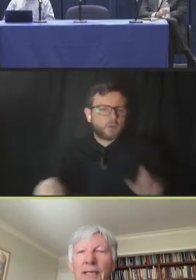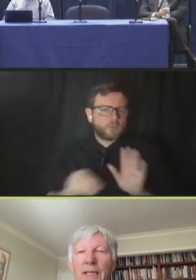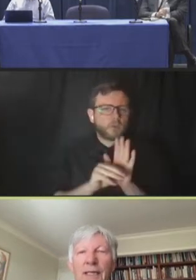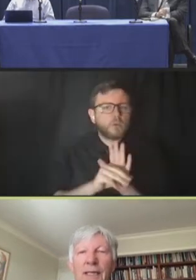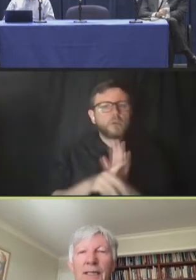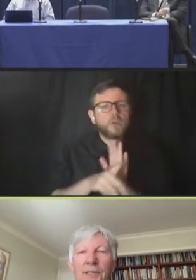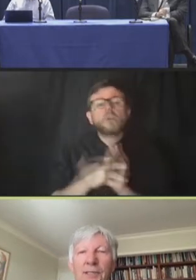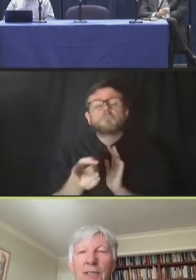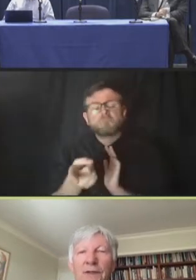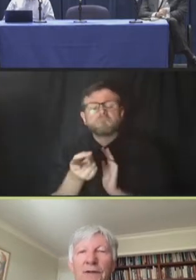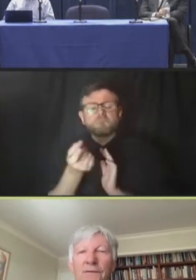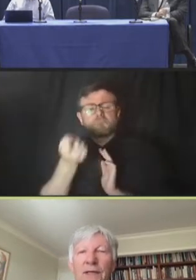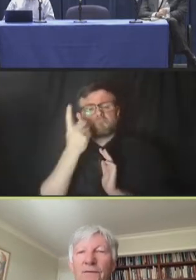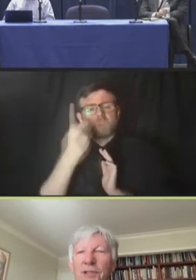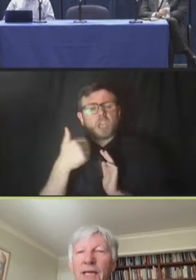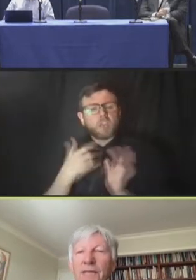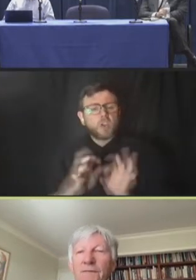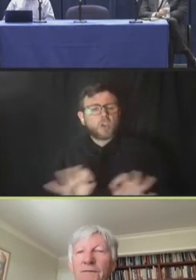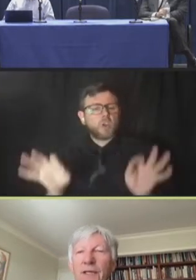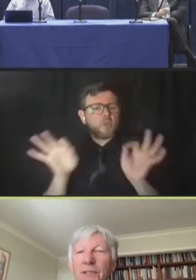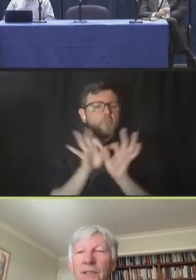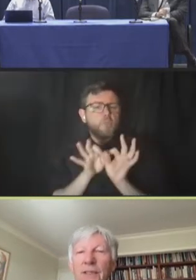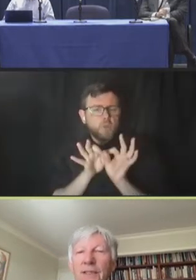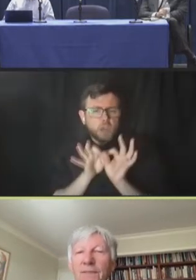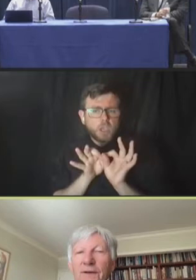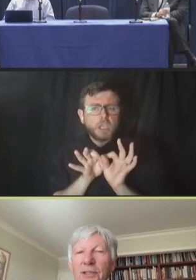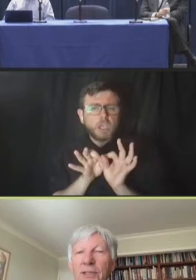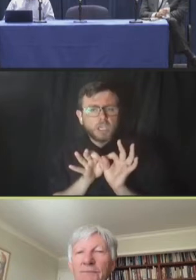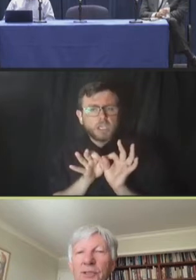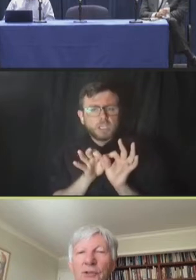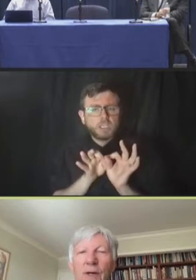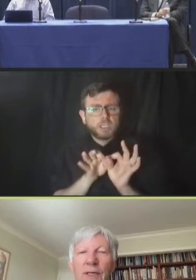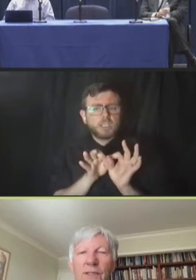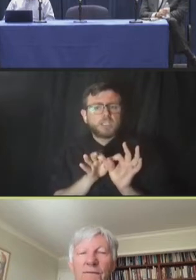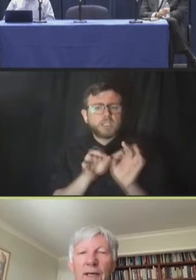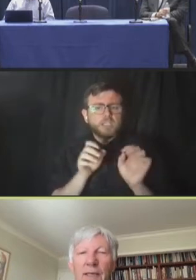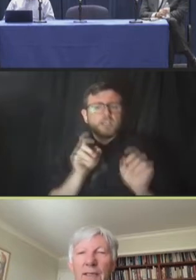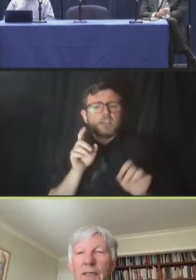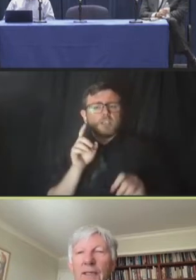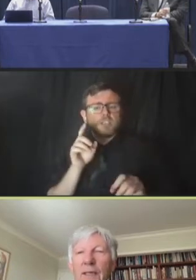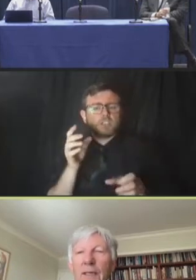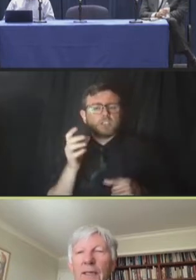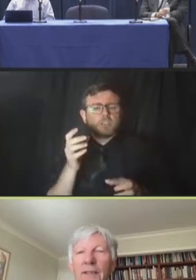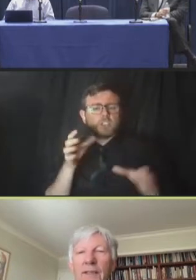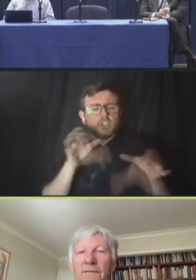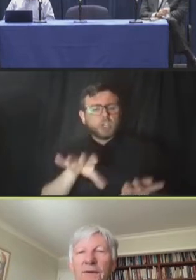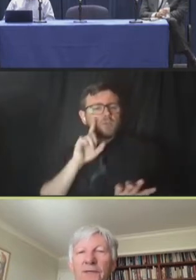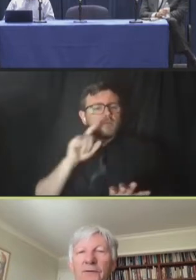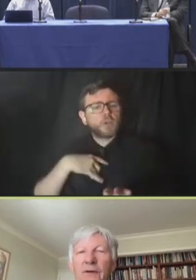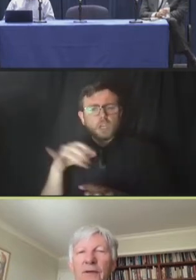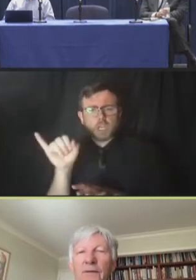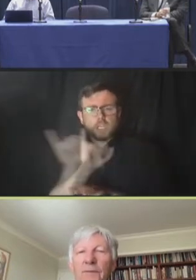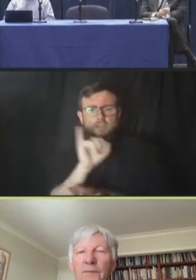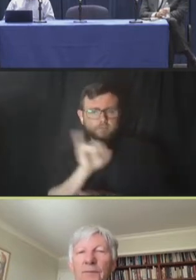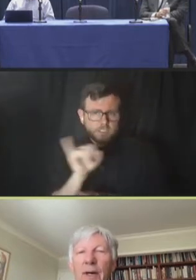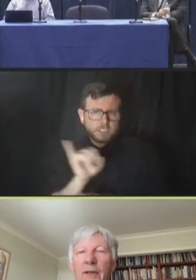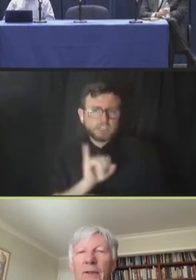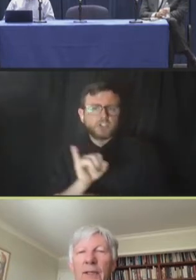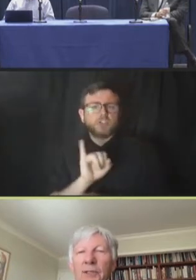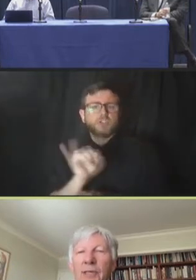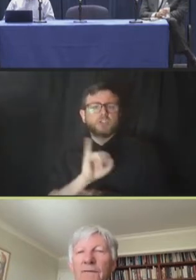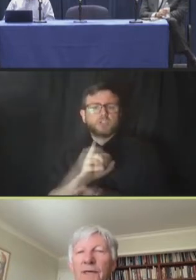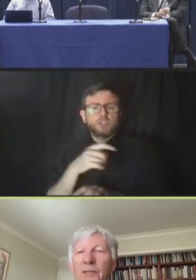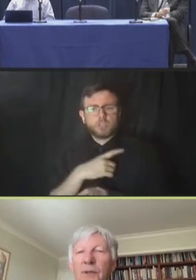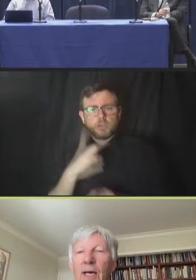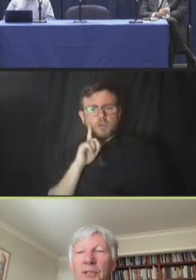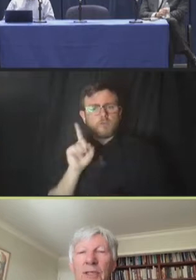a significant effect for chance of infection. That was the strongest effect. The effects for minor